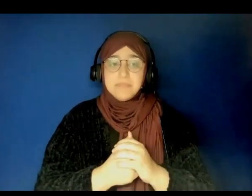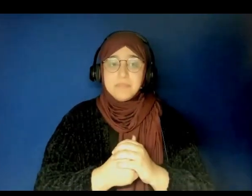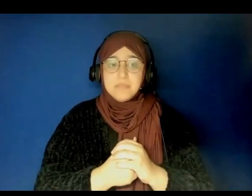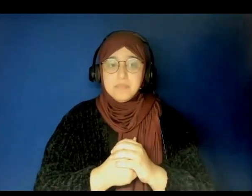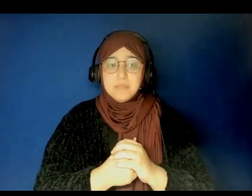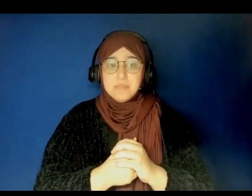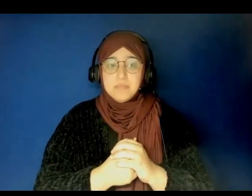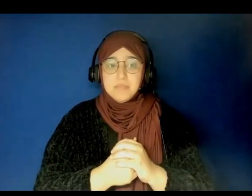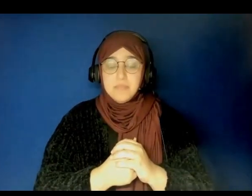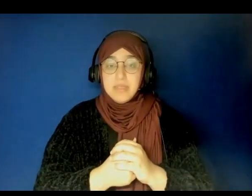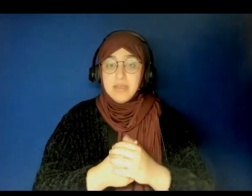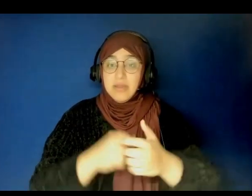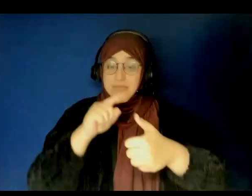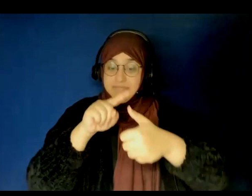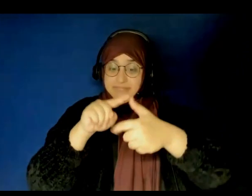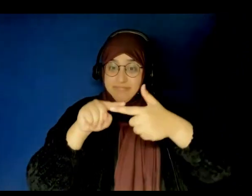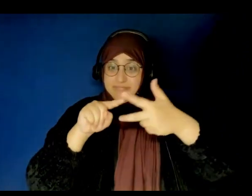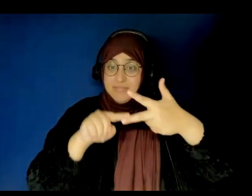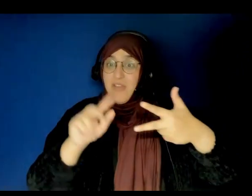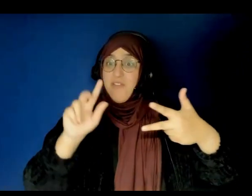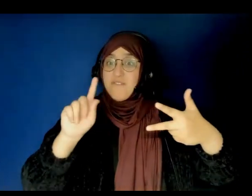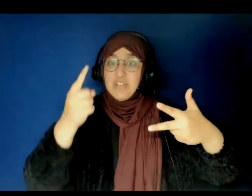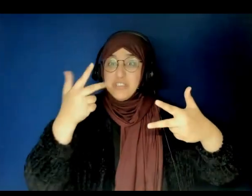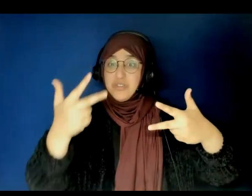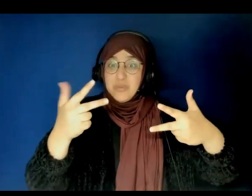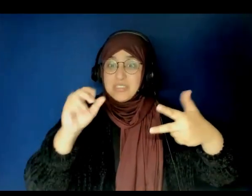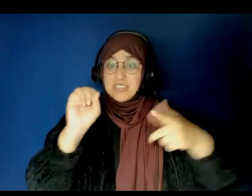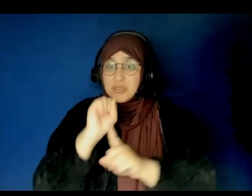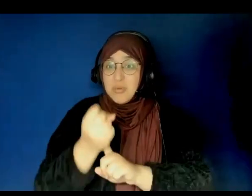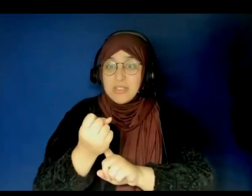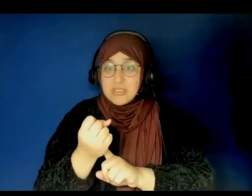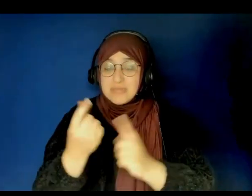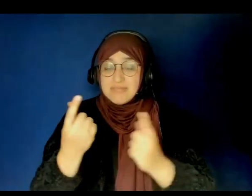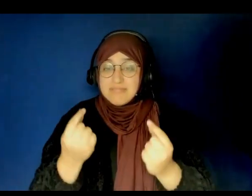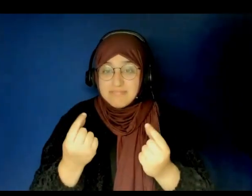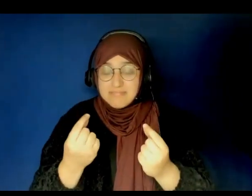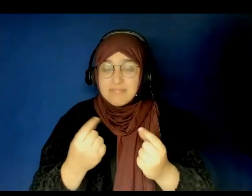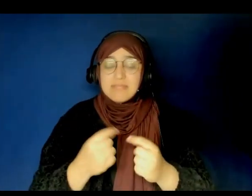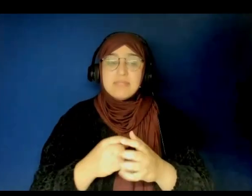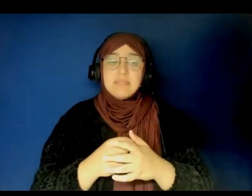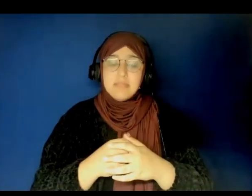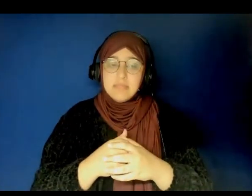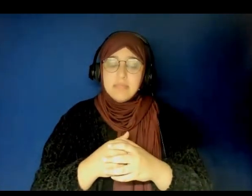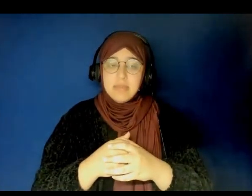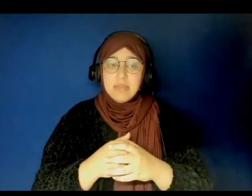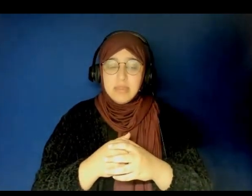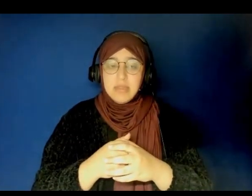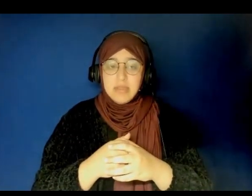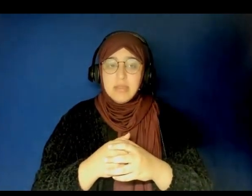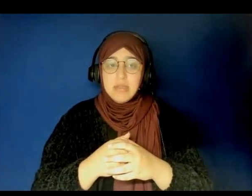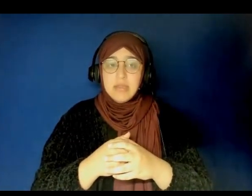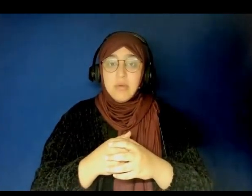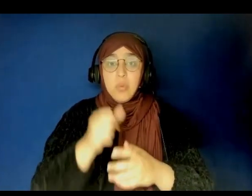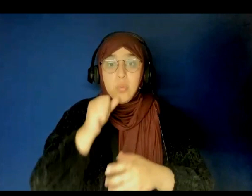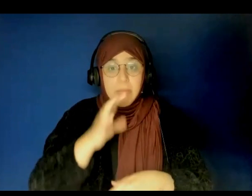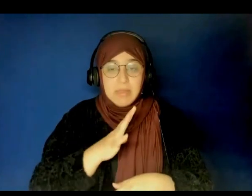1, 2, 3 situations, in the first 3 situations, then women take more than men.